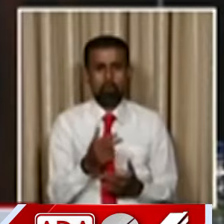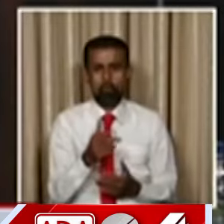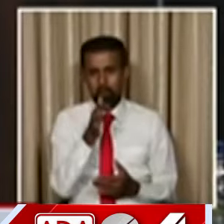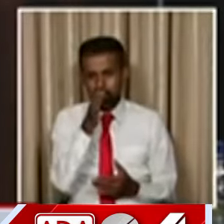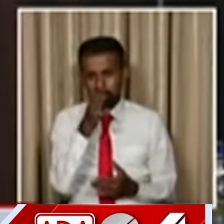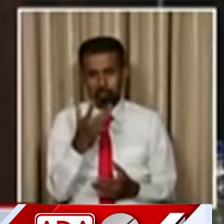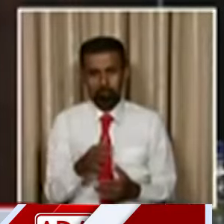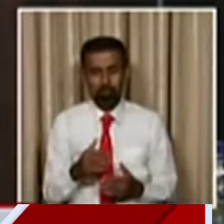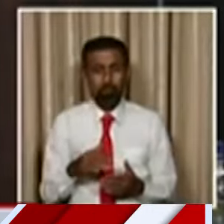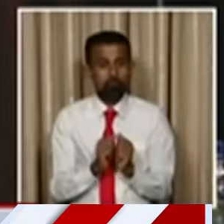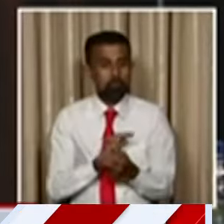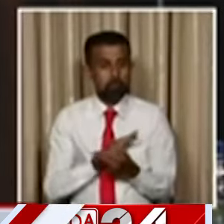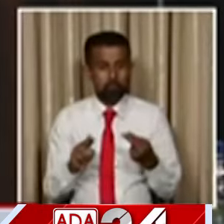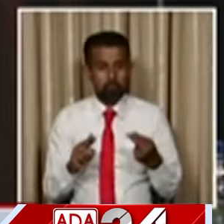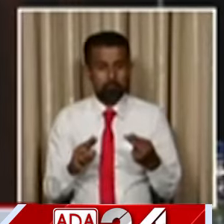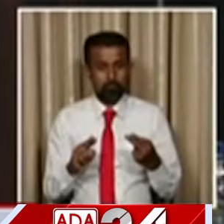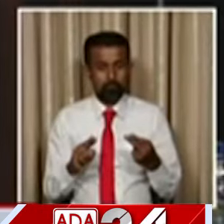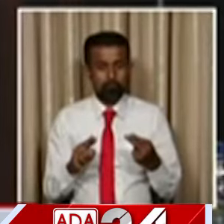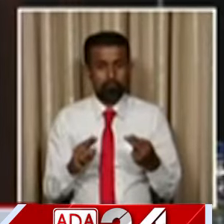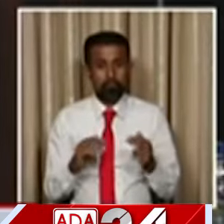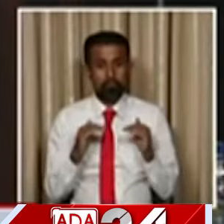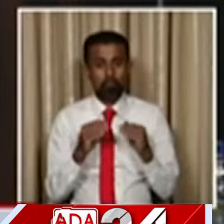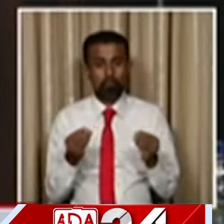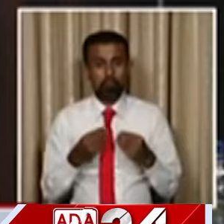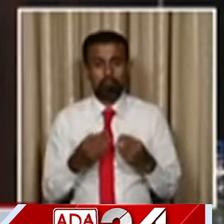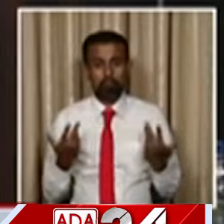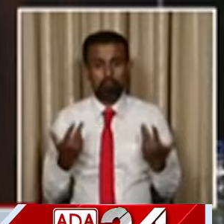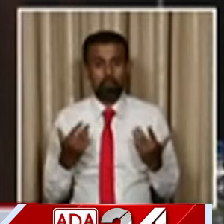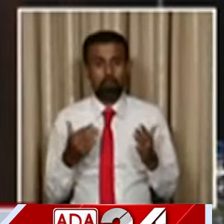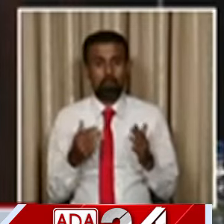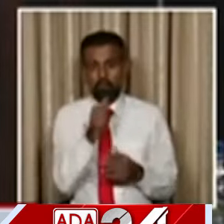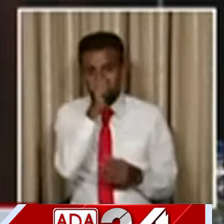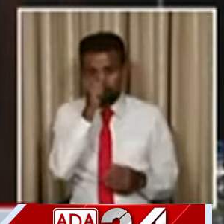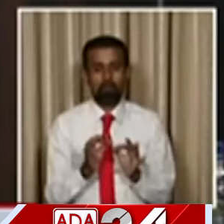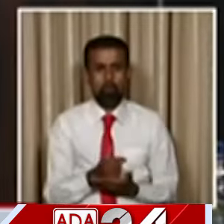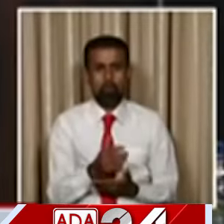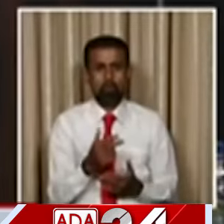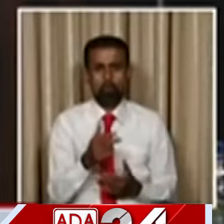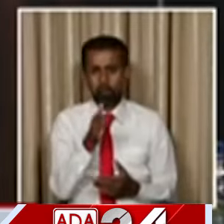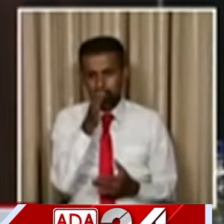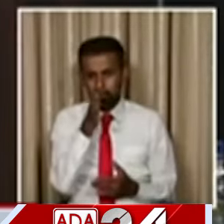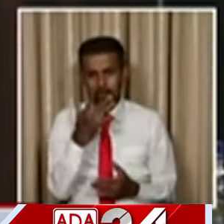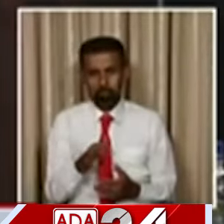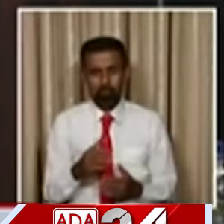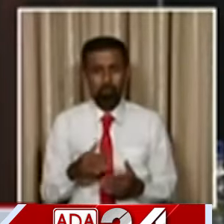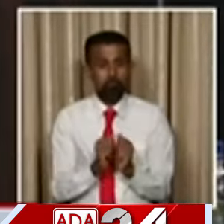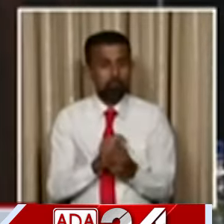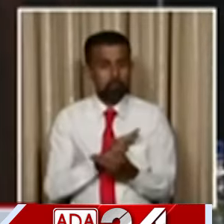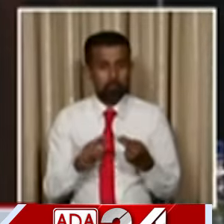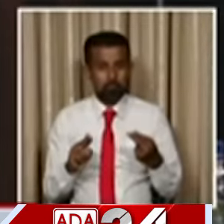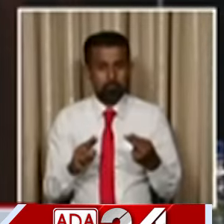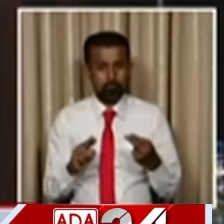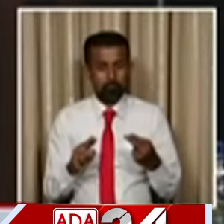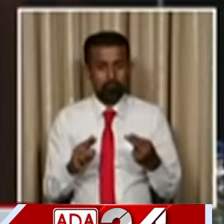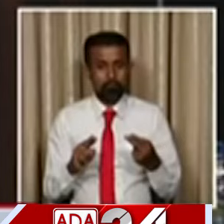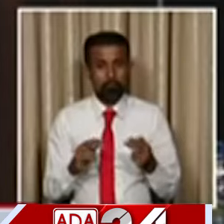is the story in simple terms. In order to do that, does he have to mislead an entire community by spreading lies? It is Sajith Premadasa, the cardinal